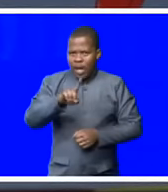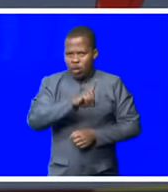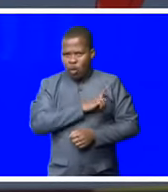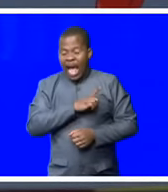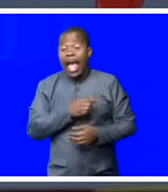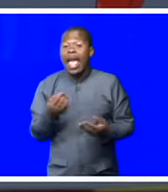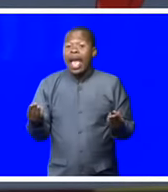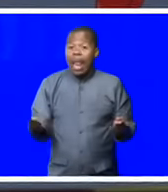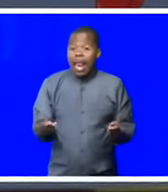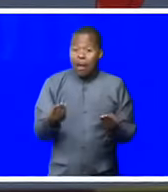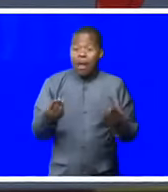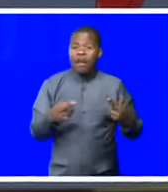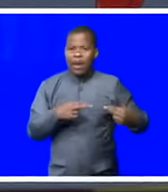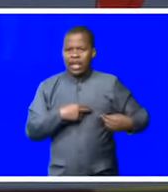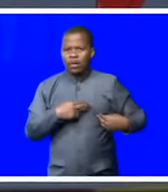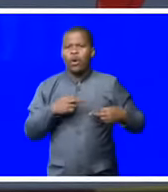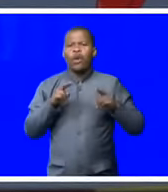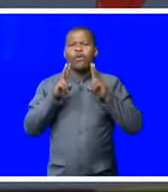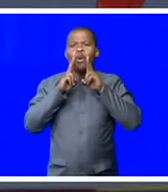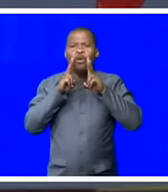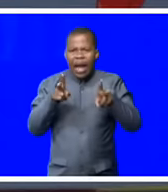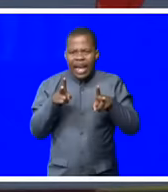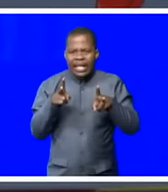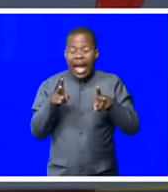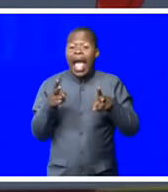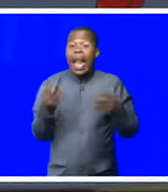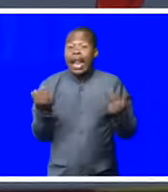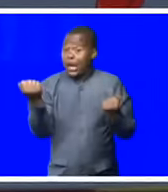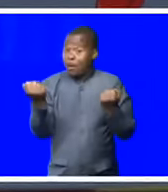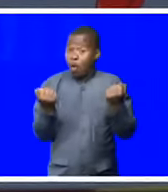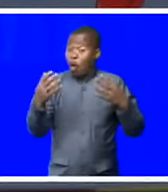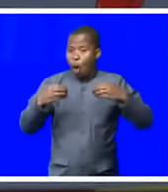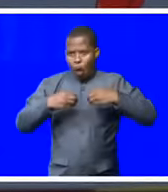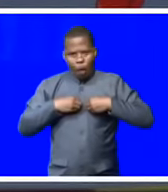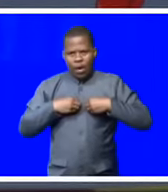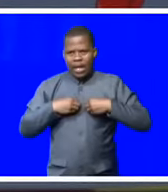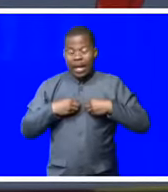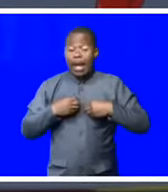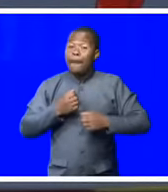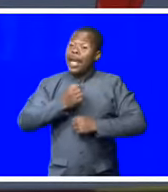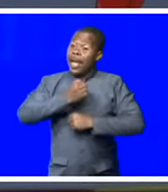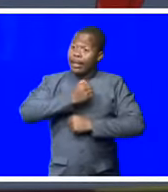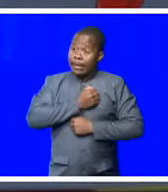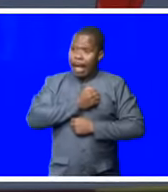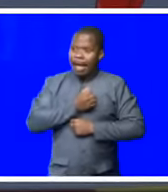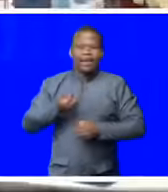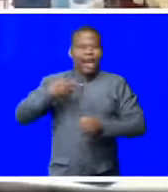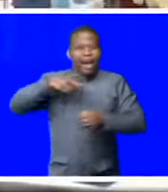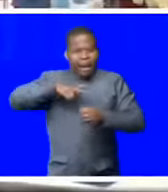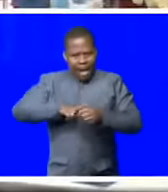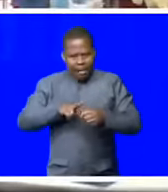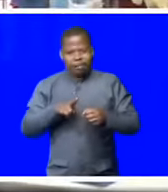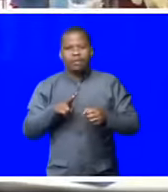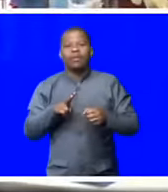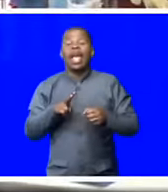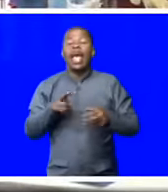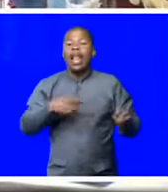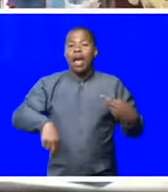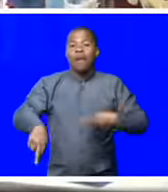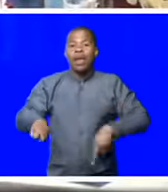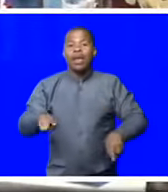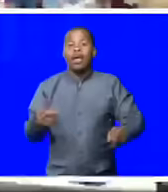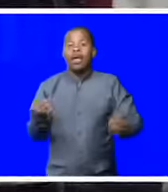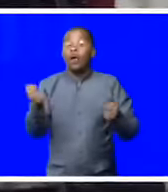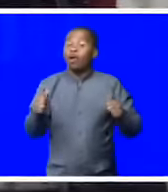cars. They want to drive. And we must make it possible for them to do exactly that. Malunga ePhalamende